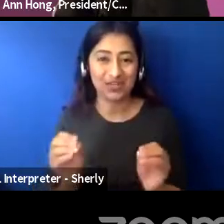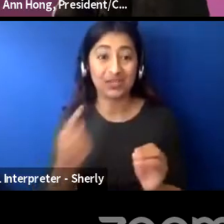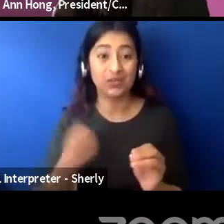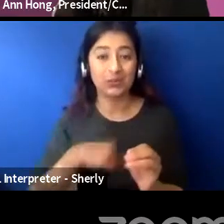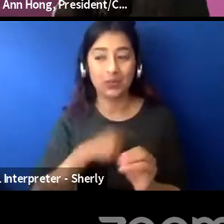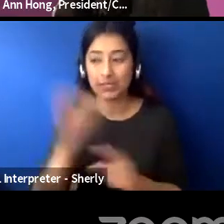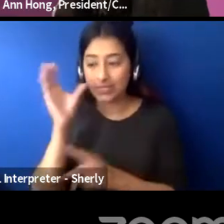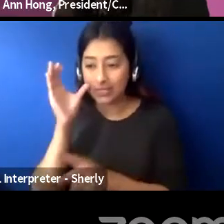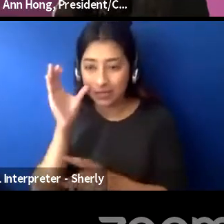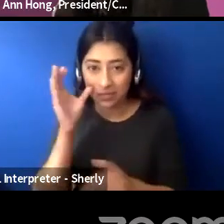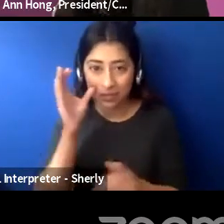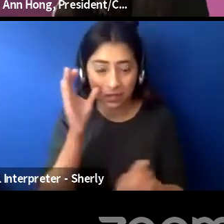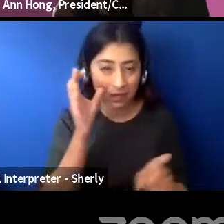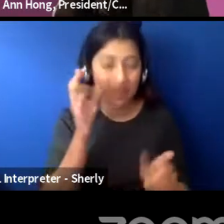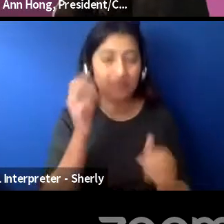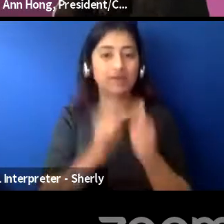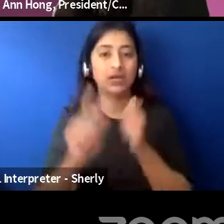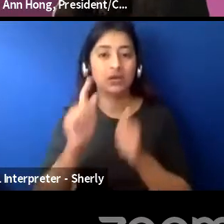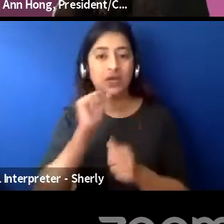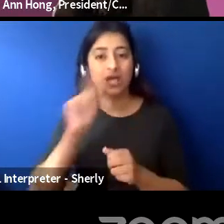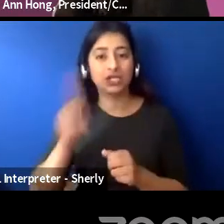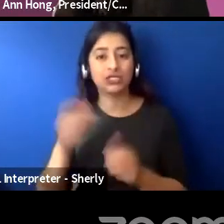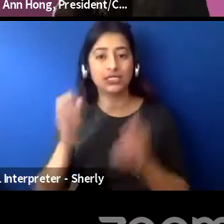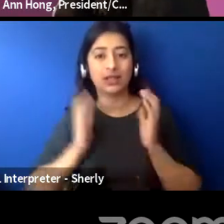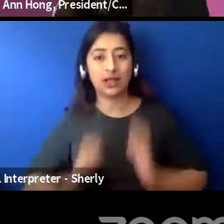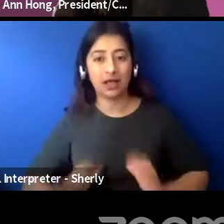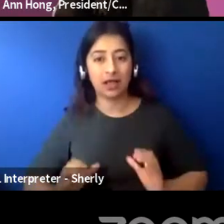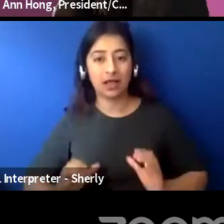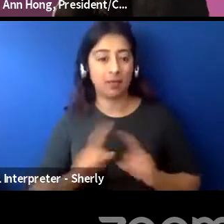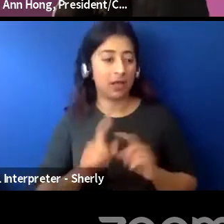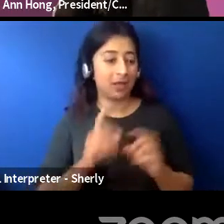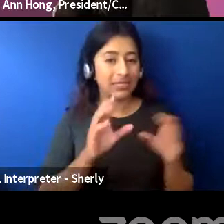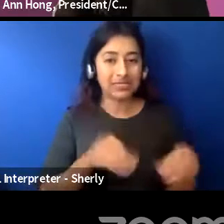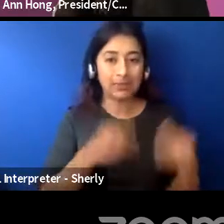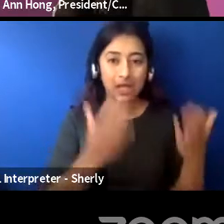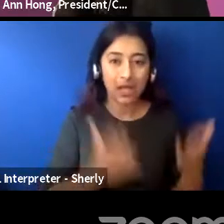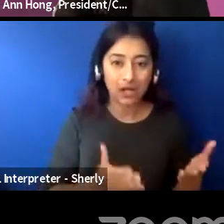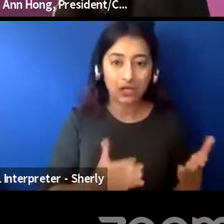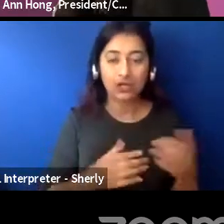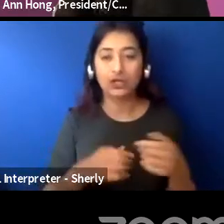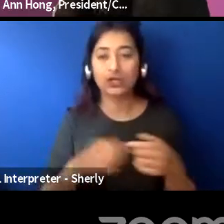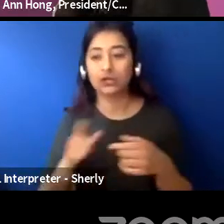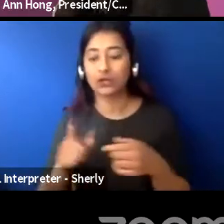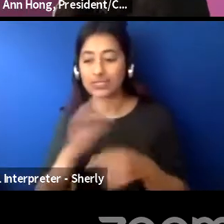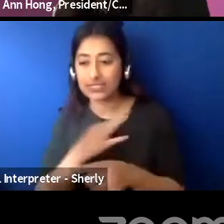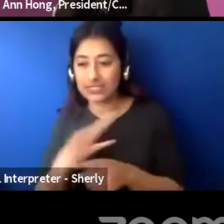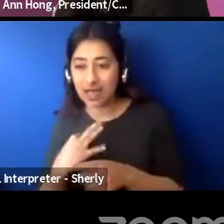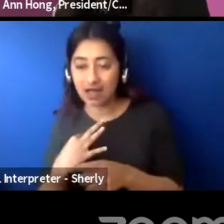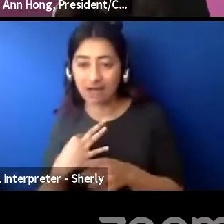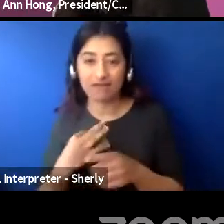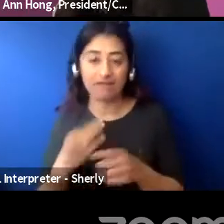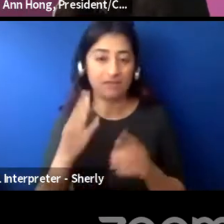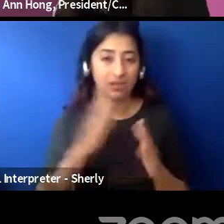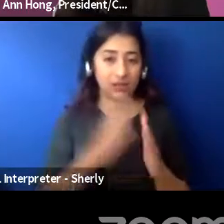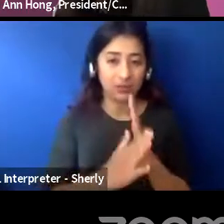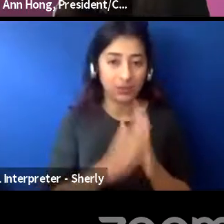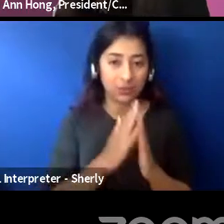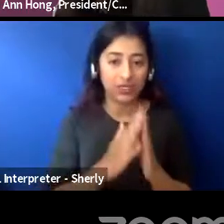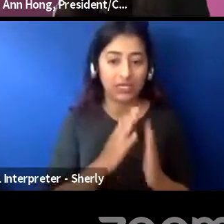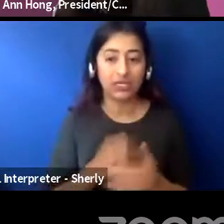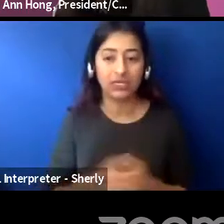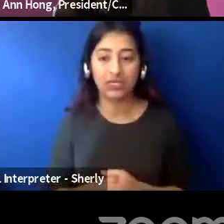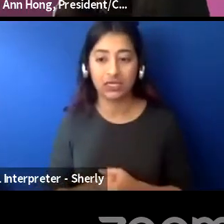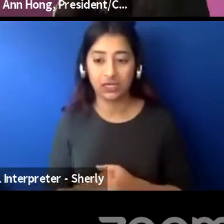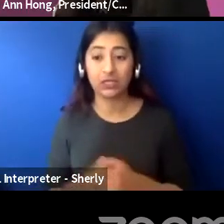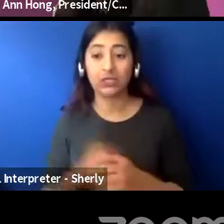to everybody, not just our clients, but our suppliers, our staff, our community. And when you have